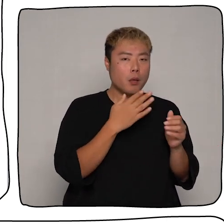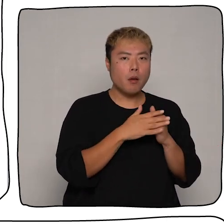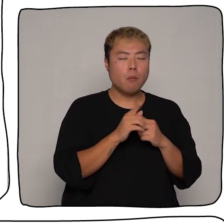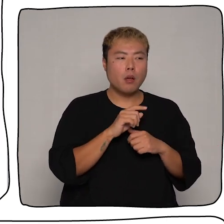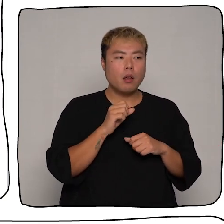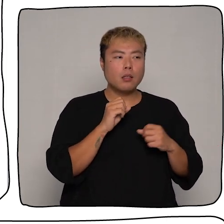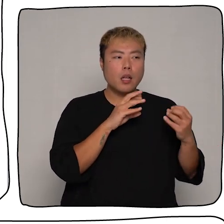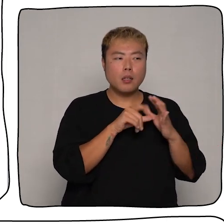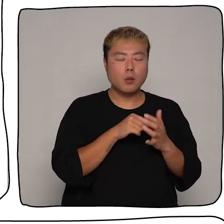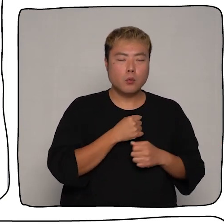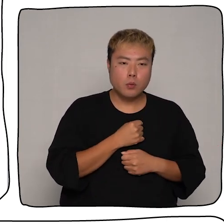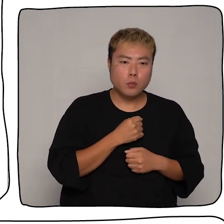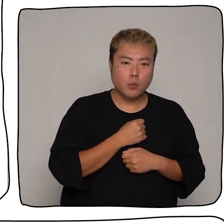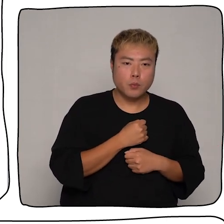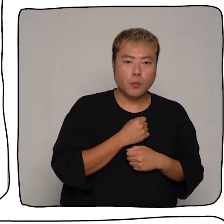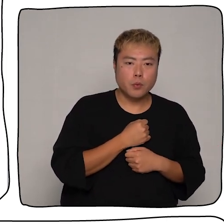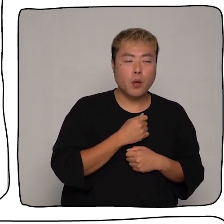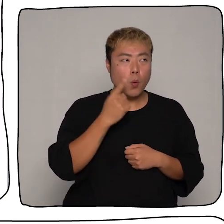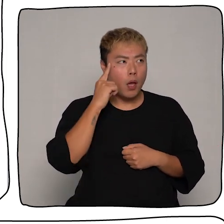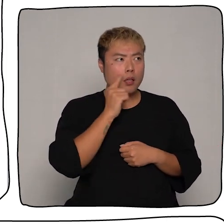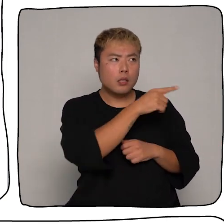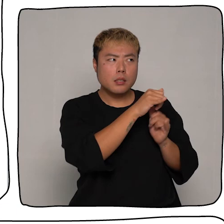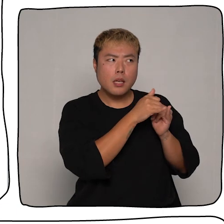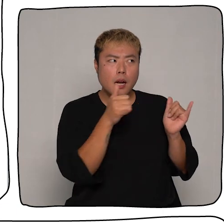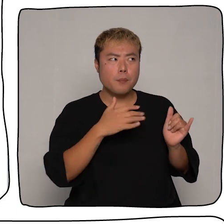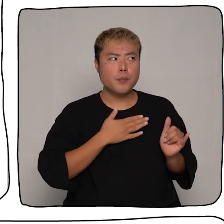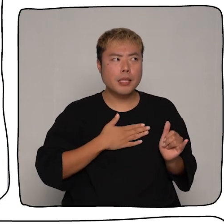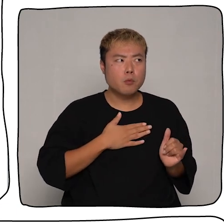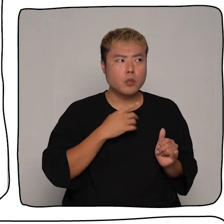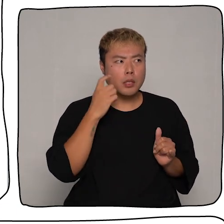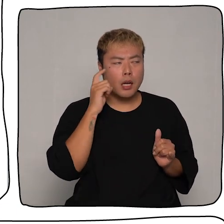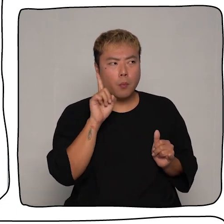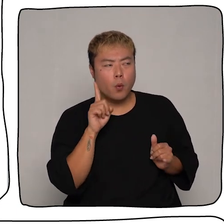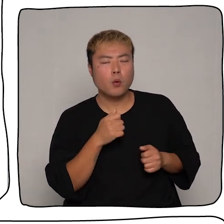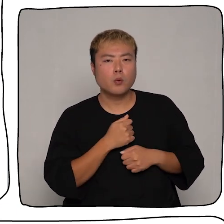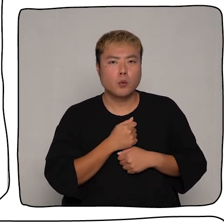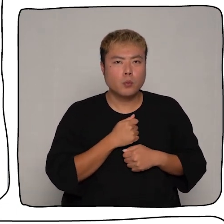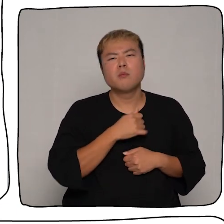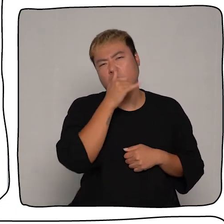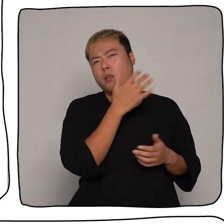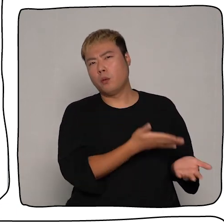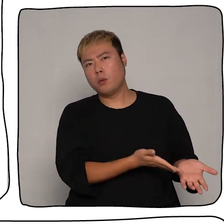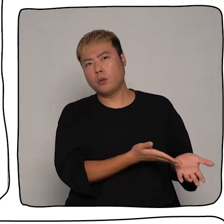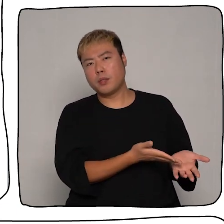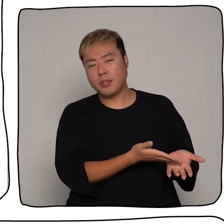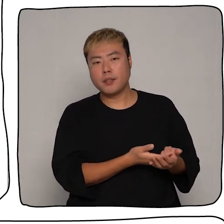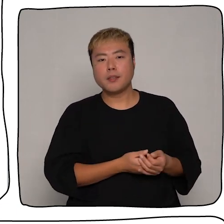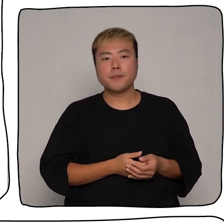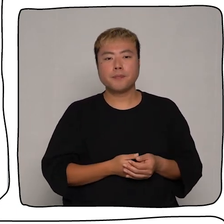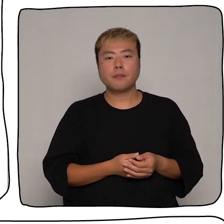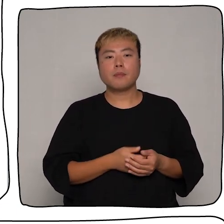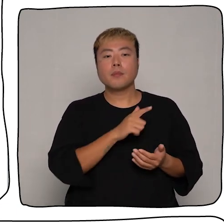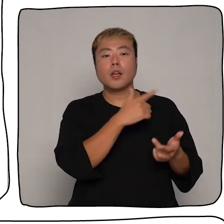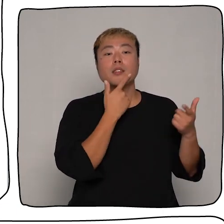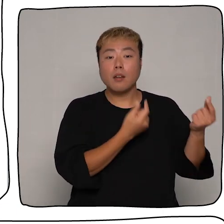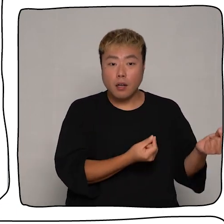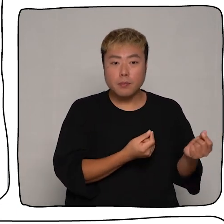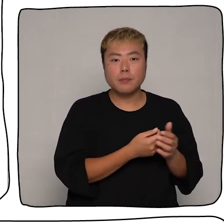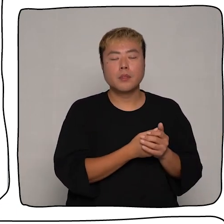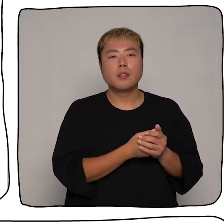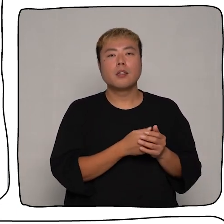carefully, imagining his or her other thoughts and feelings. So lack of